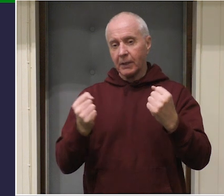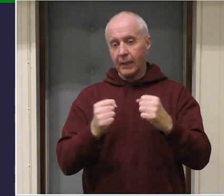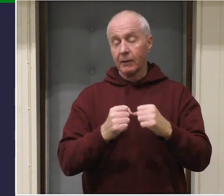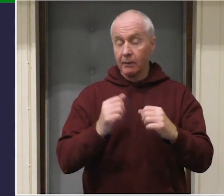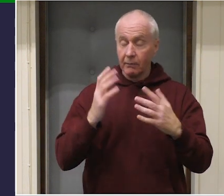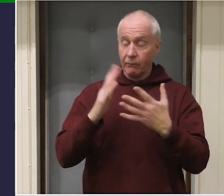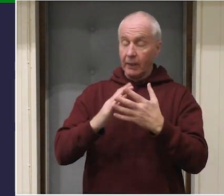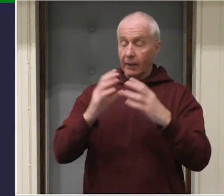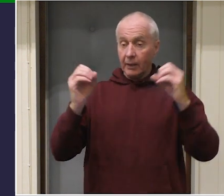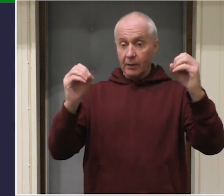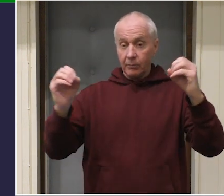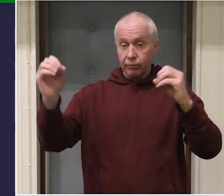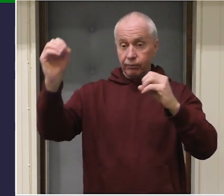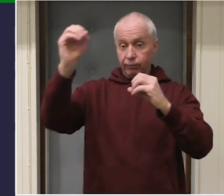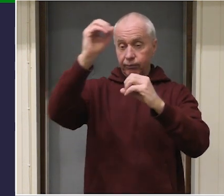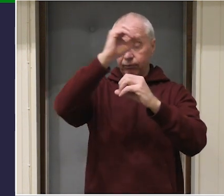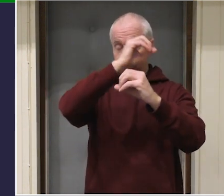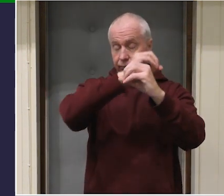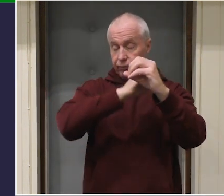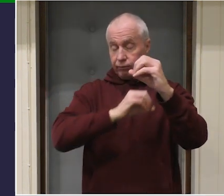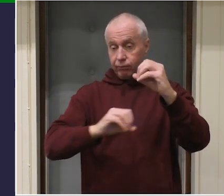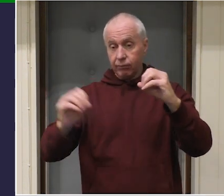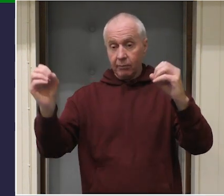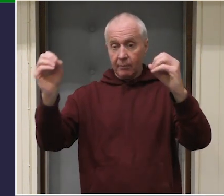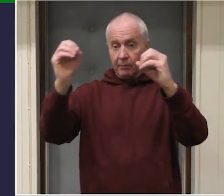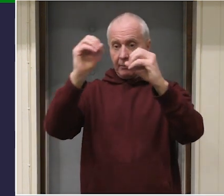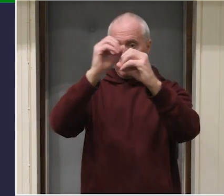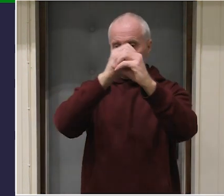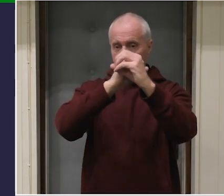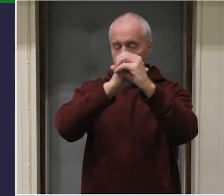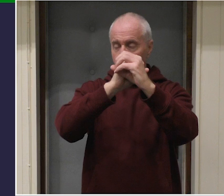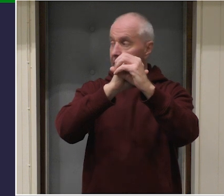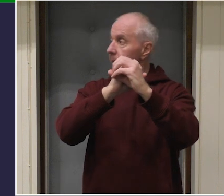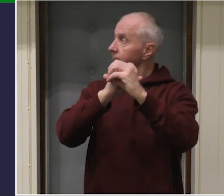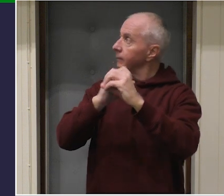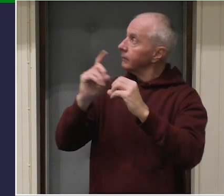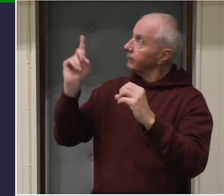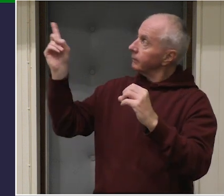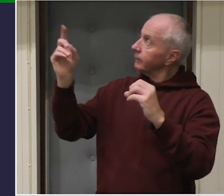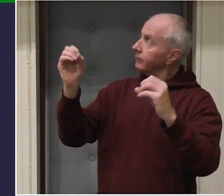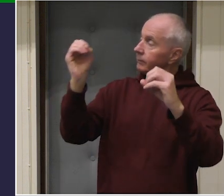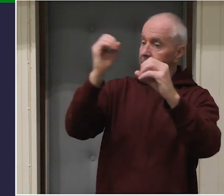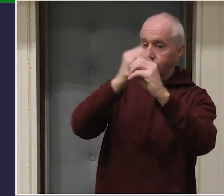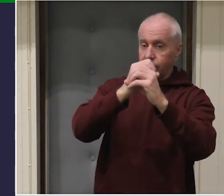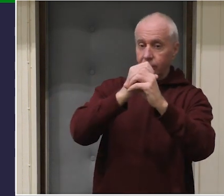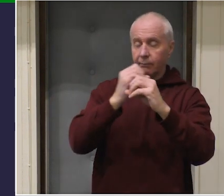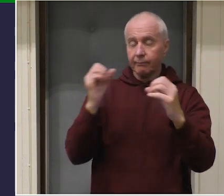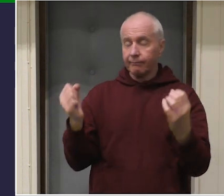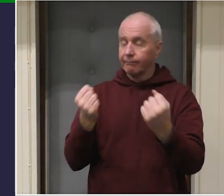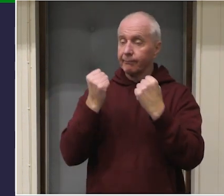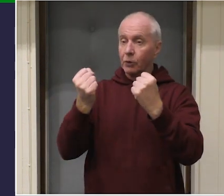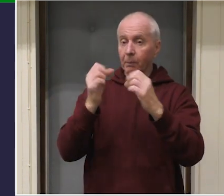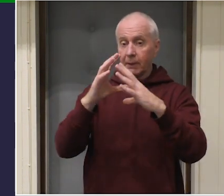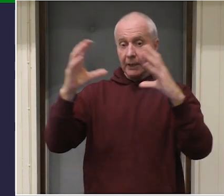of our Sun. It's a giant, and the eclipse there there, and there. And the supergiant